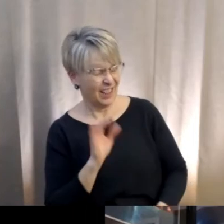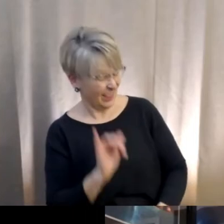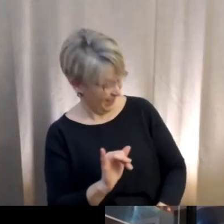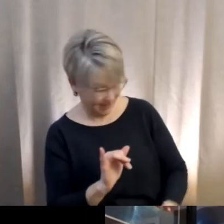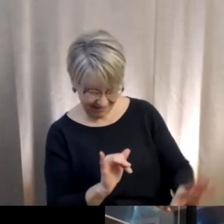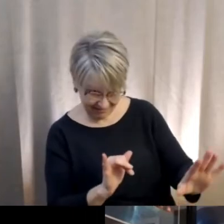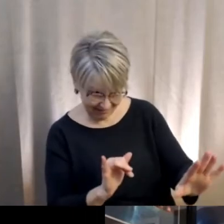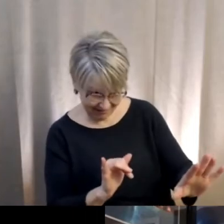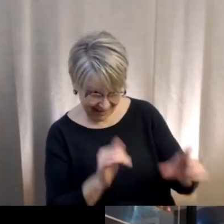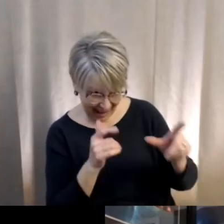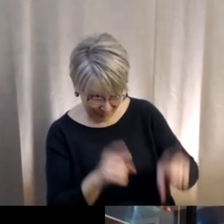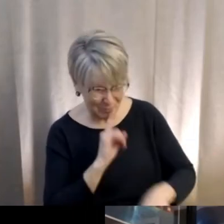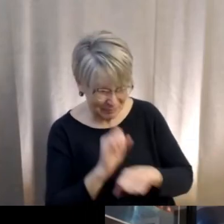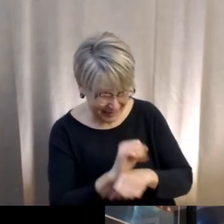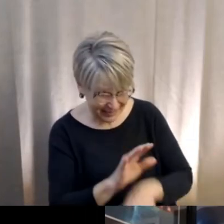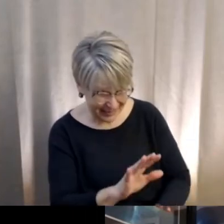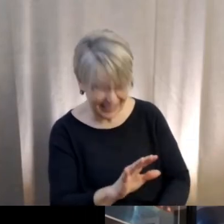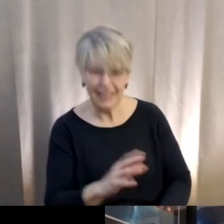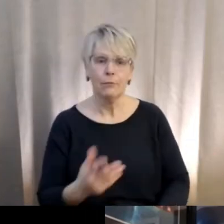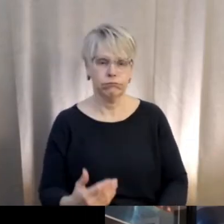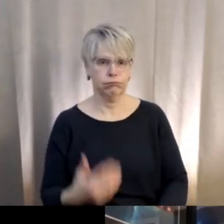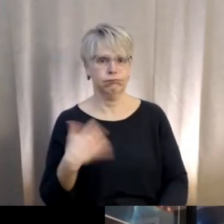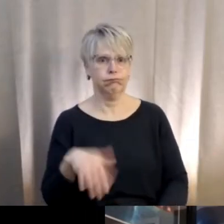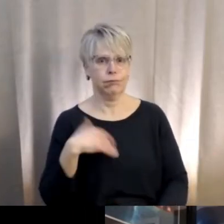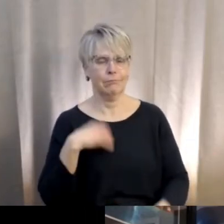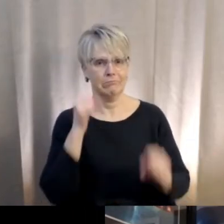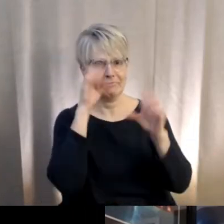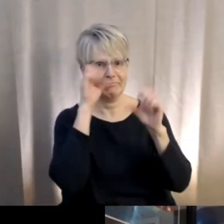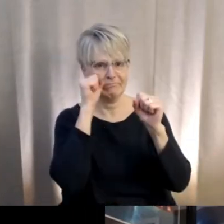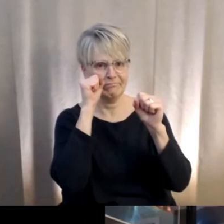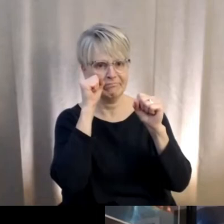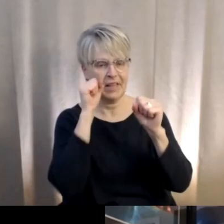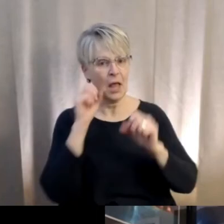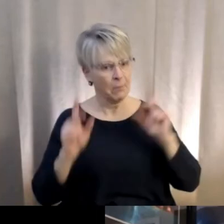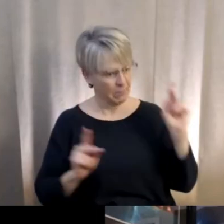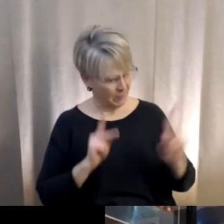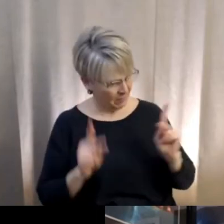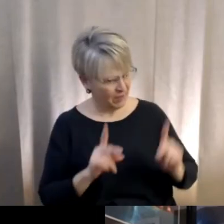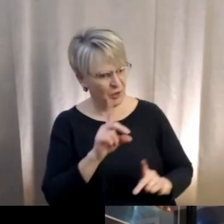it hasn't happened to me yet, but it's like, people are bringing up